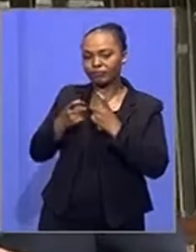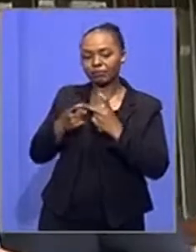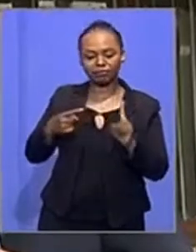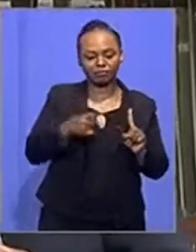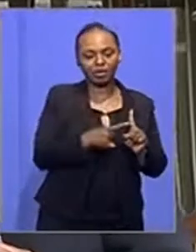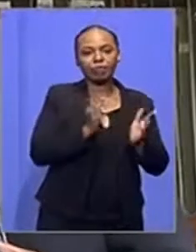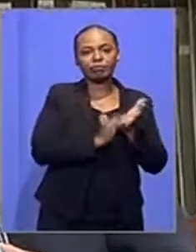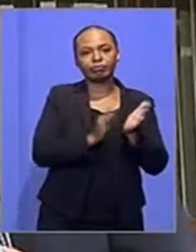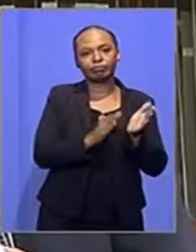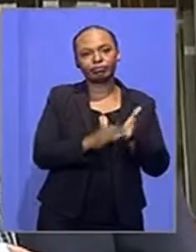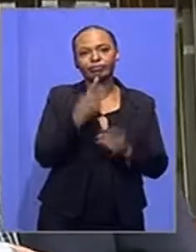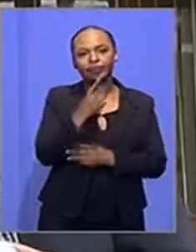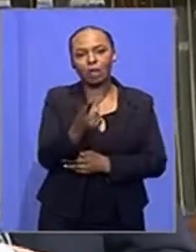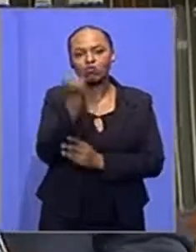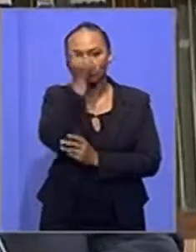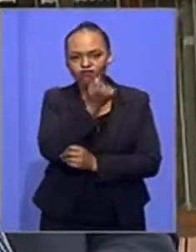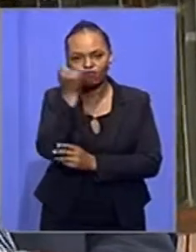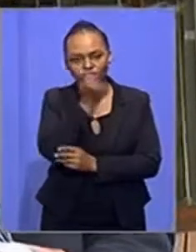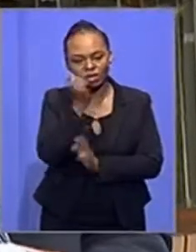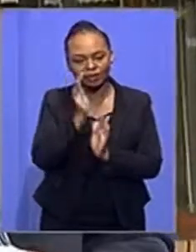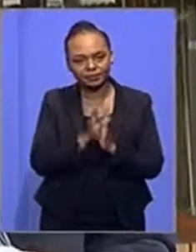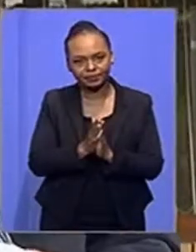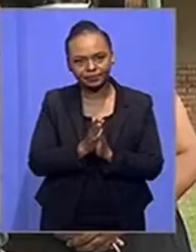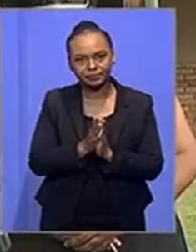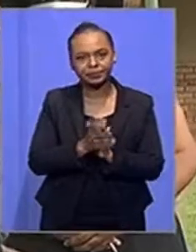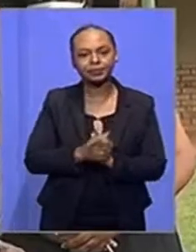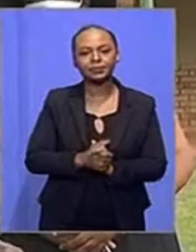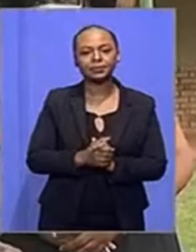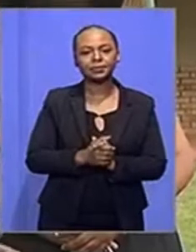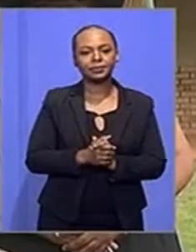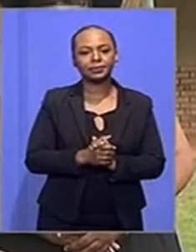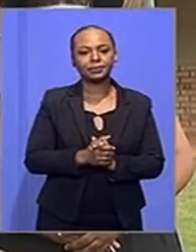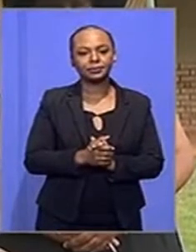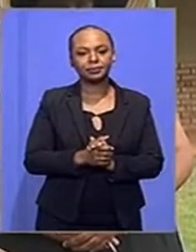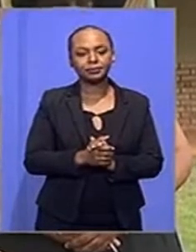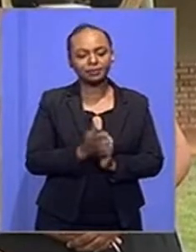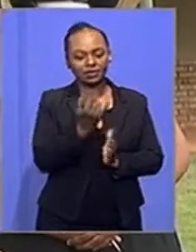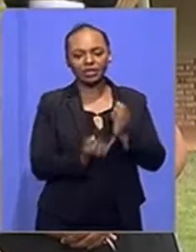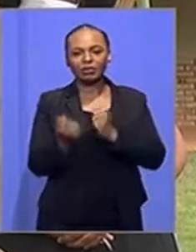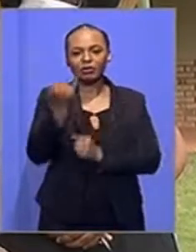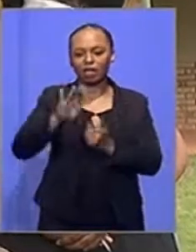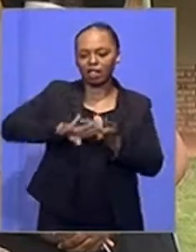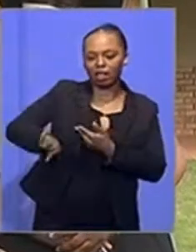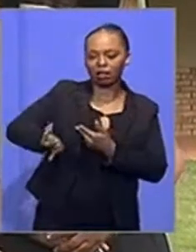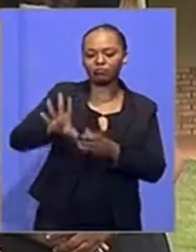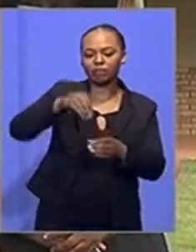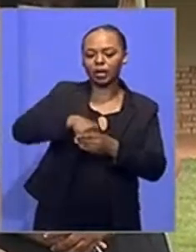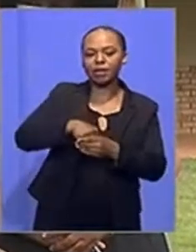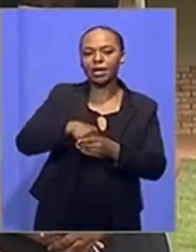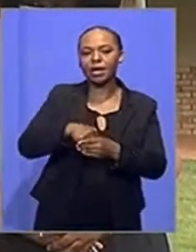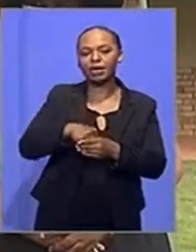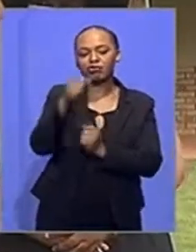kopa maitshwarelo. No individual can be above a structure. So if I said Supra is